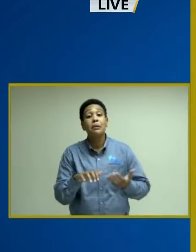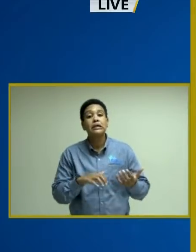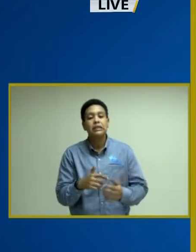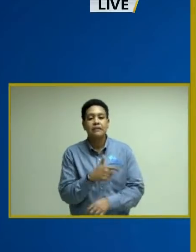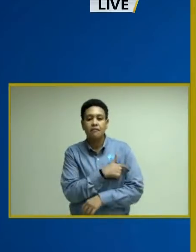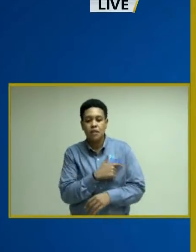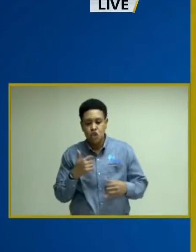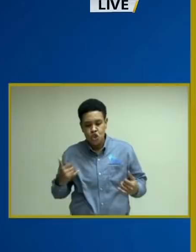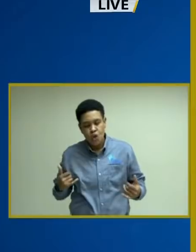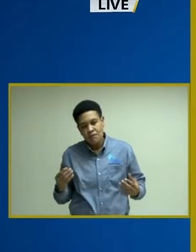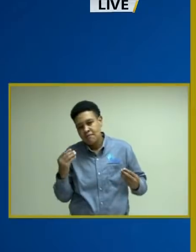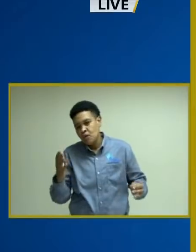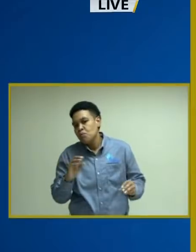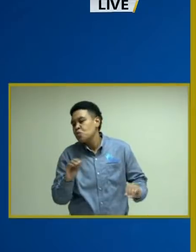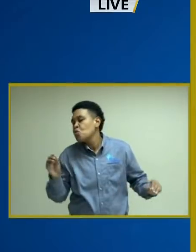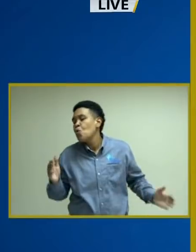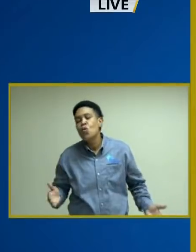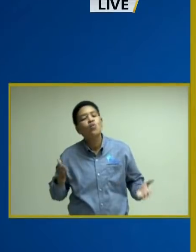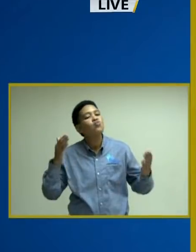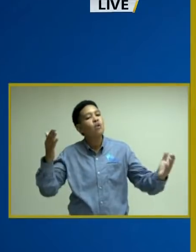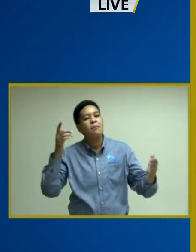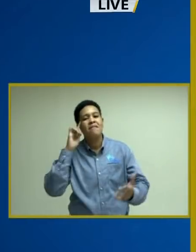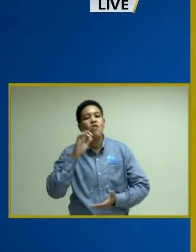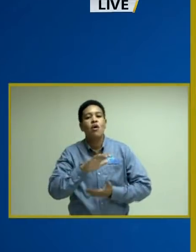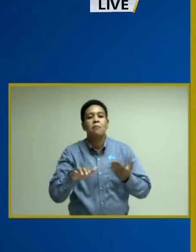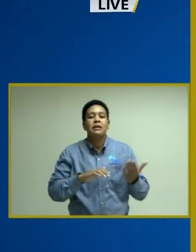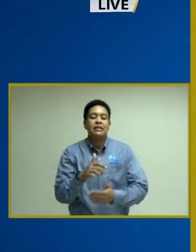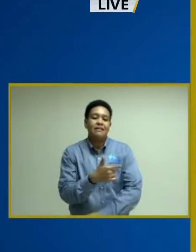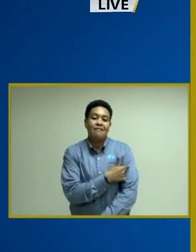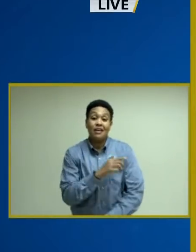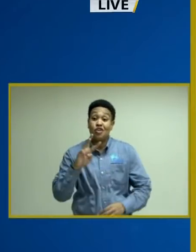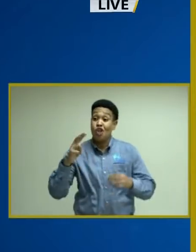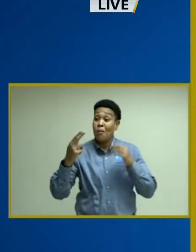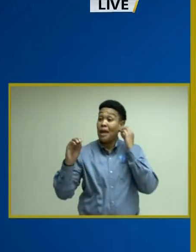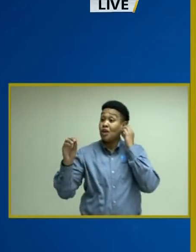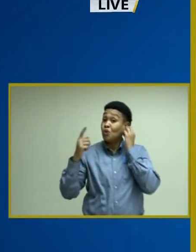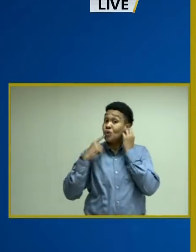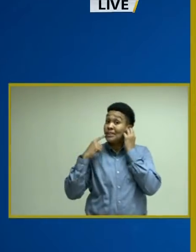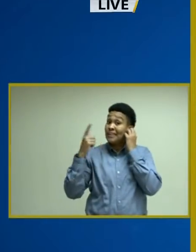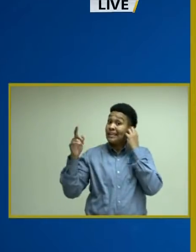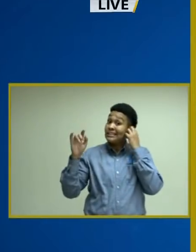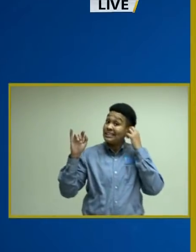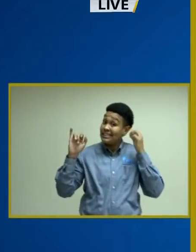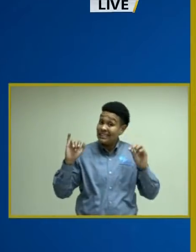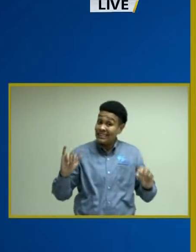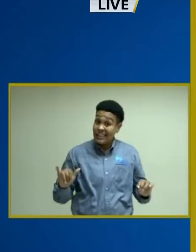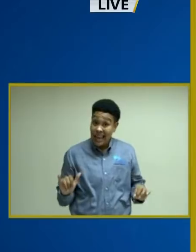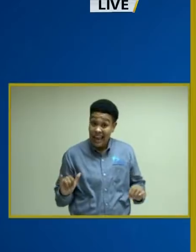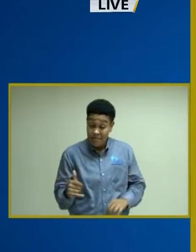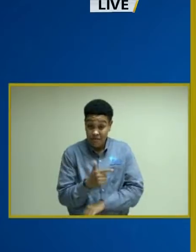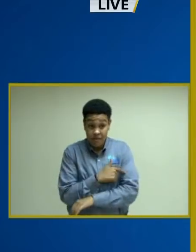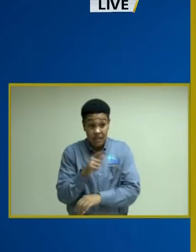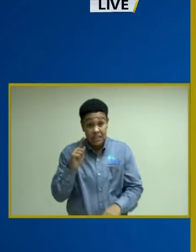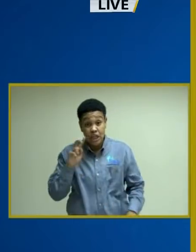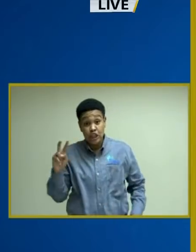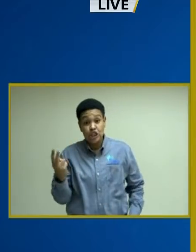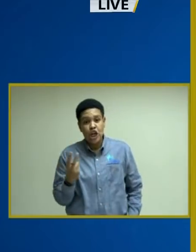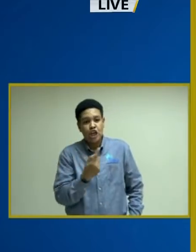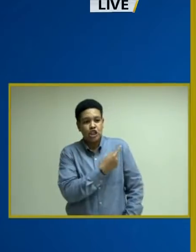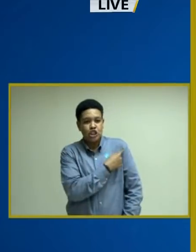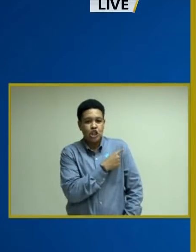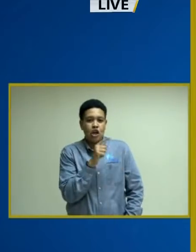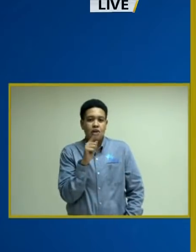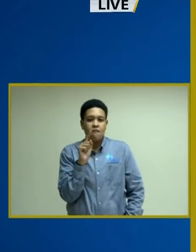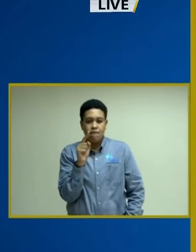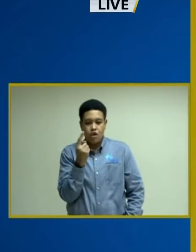of vaccines. The recommendation from the WHO is to take the same vaccine as your second dose,